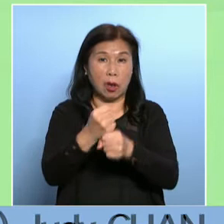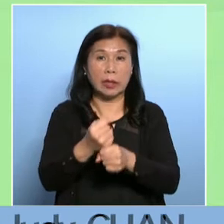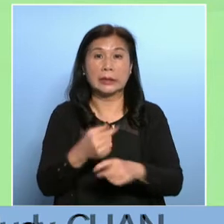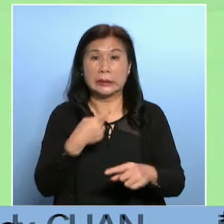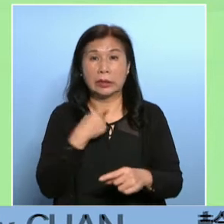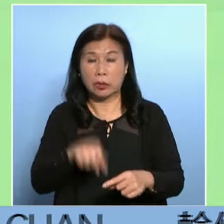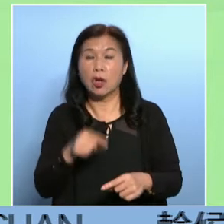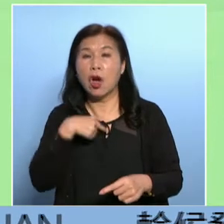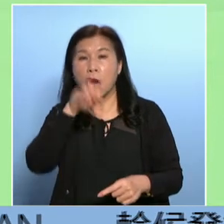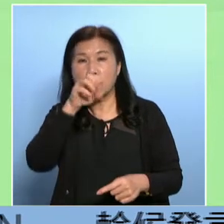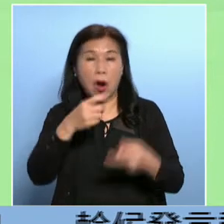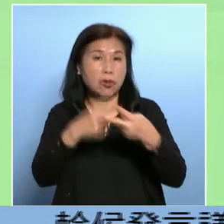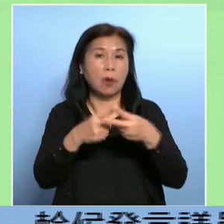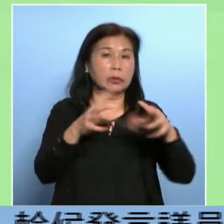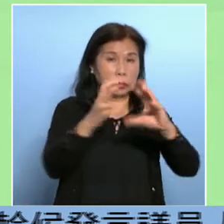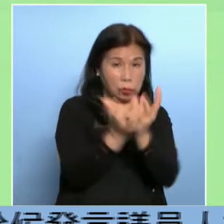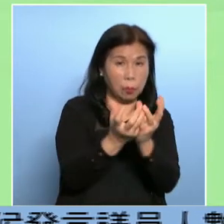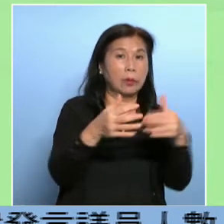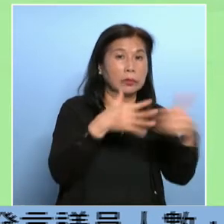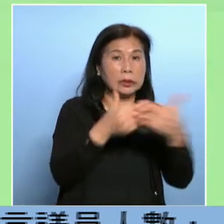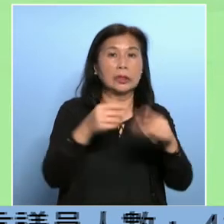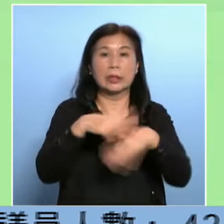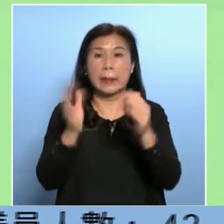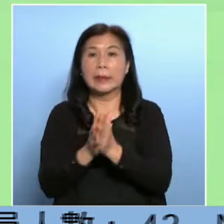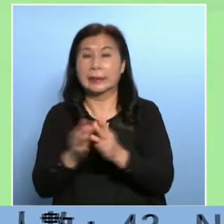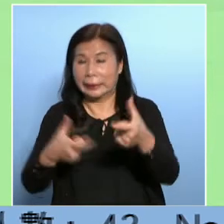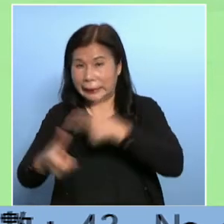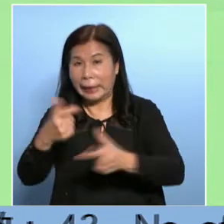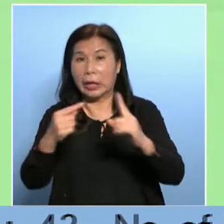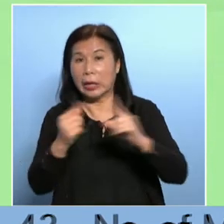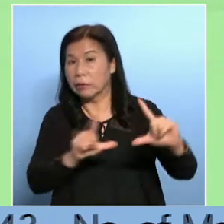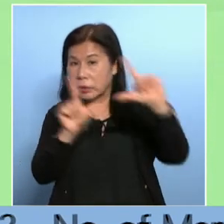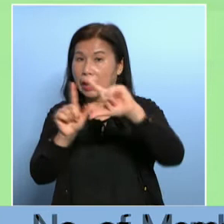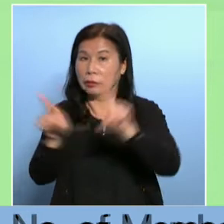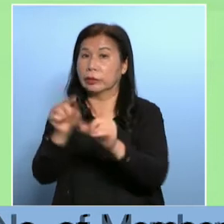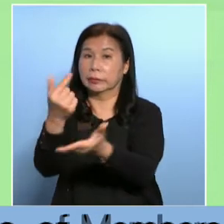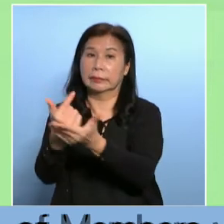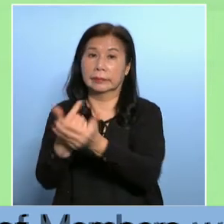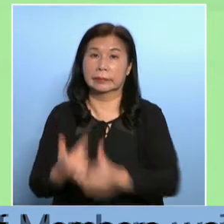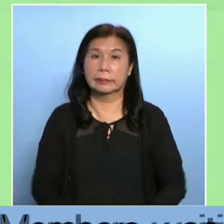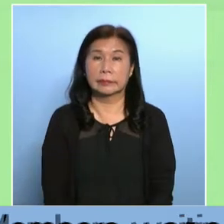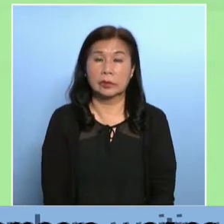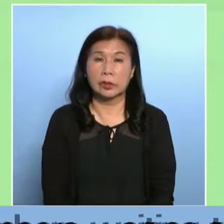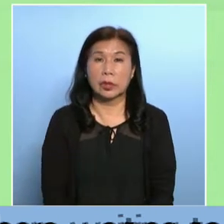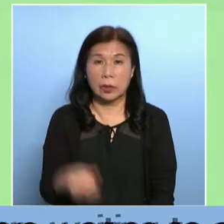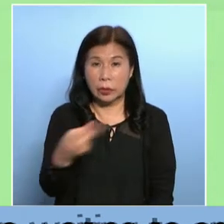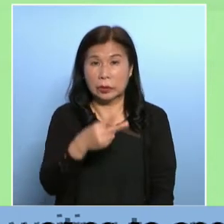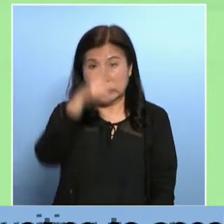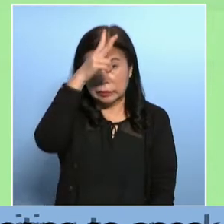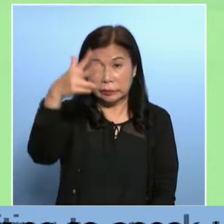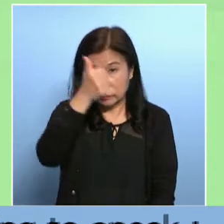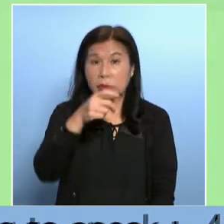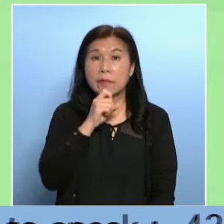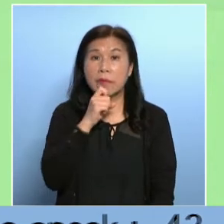can say, reindustrialization, not only about the industrial sector, but also the top priority for the